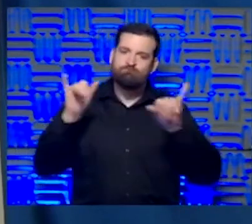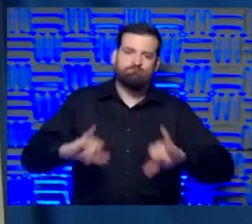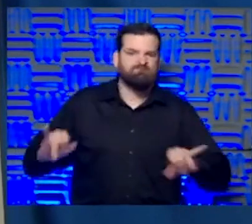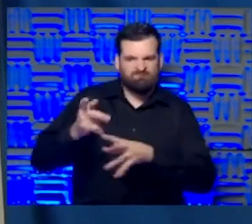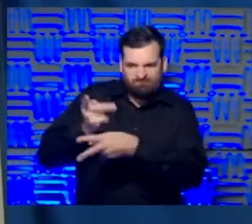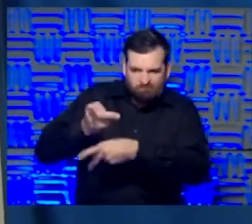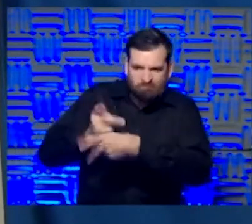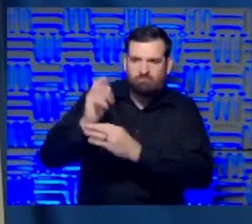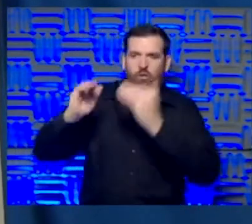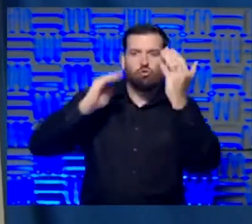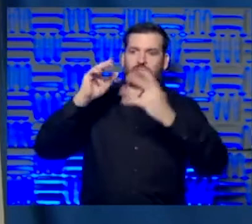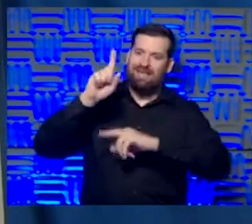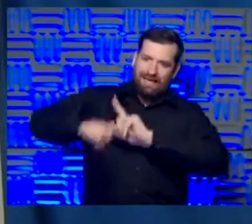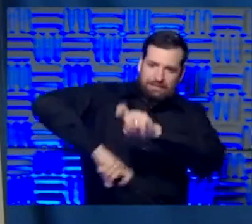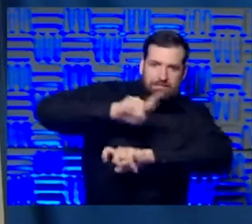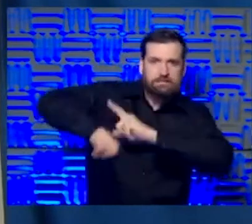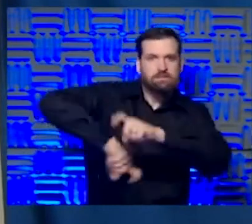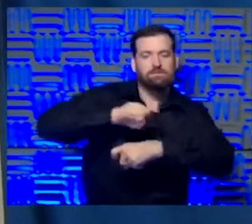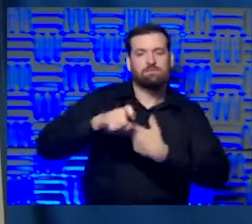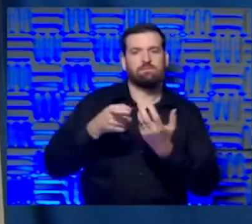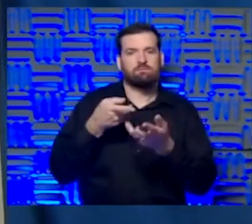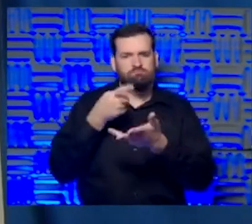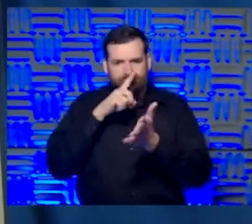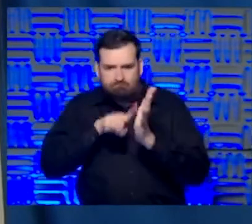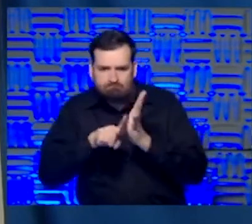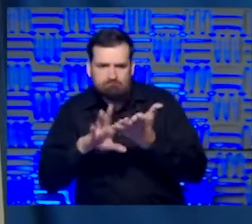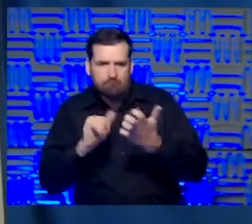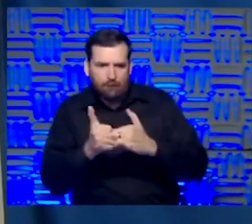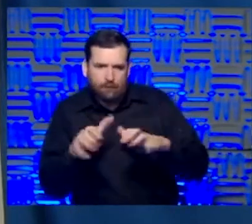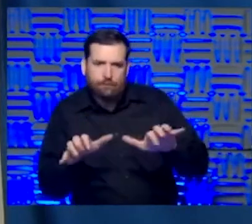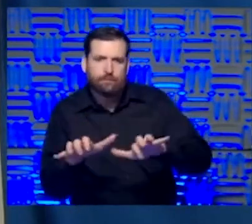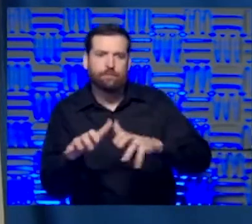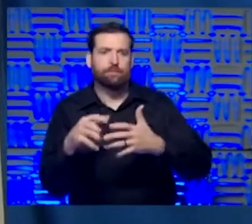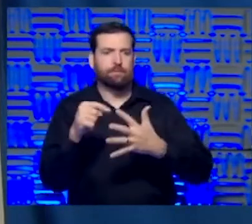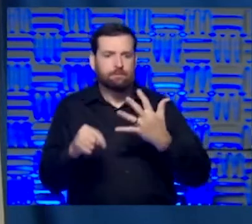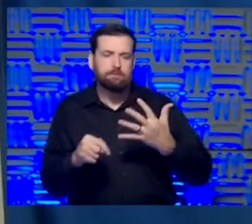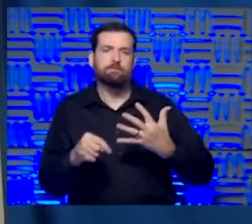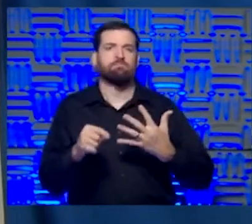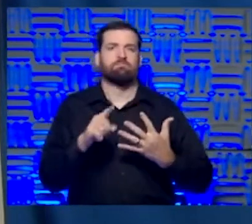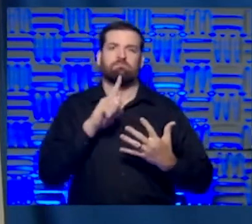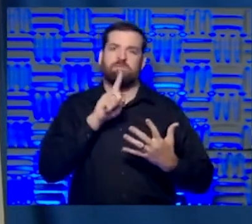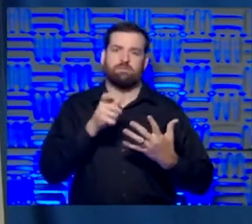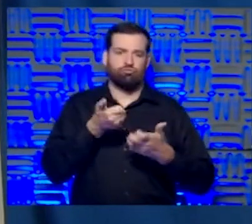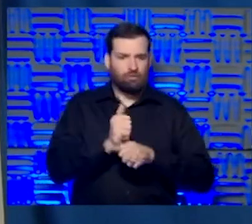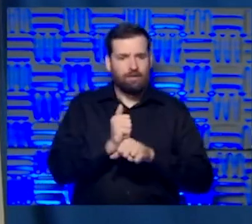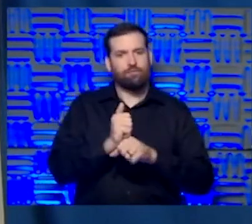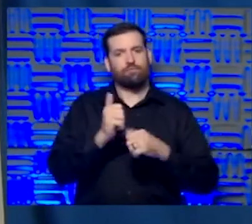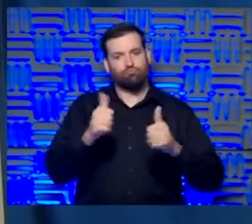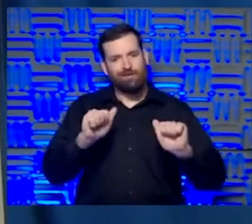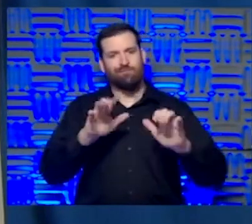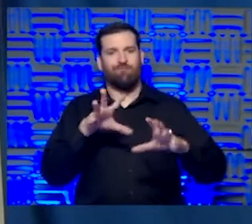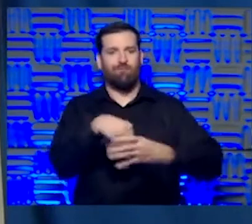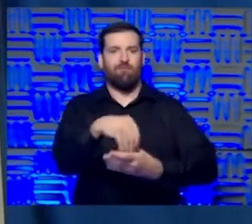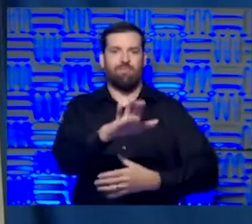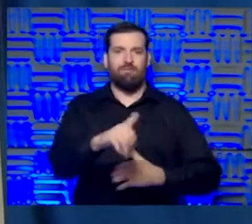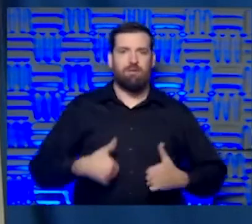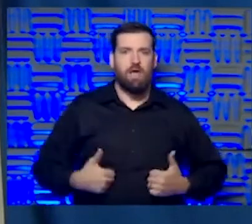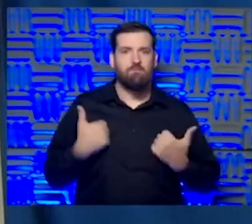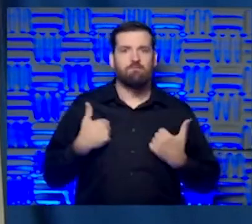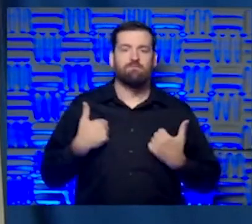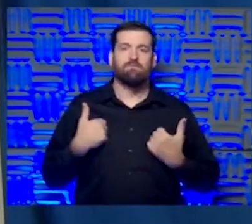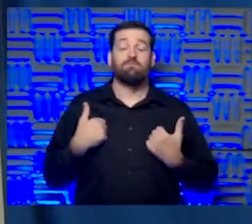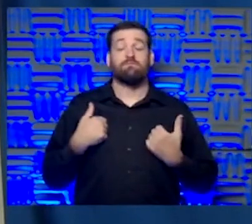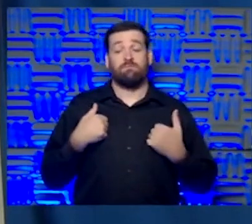who's asking them questions, checking in on how they're doing, really trying to be involved in their life is the